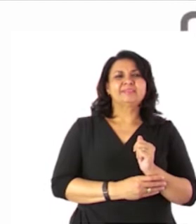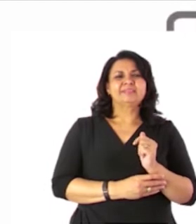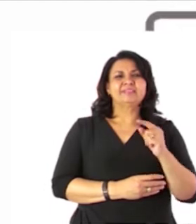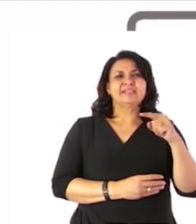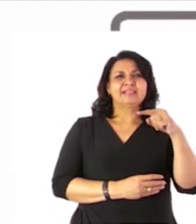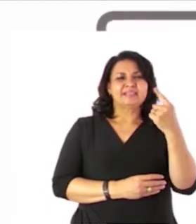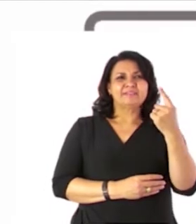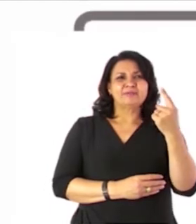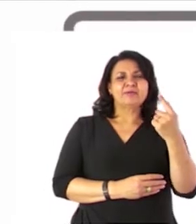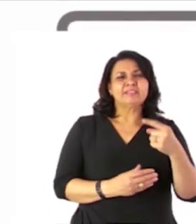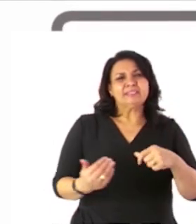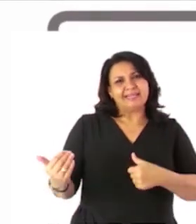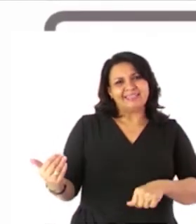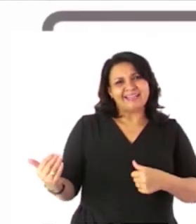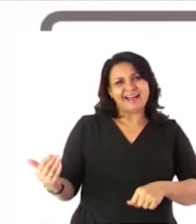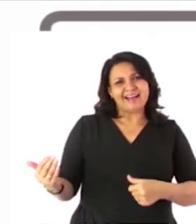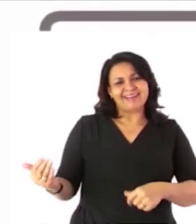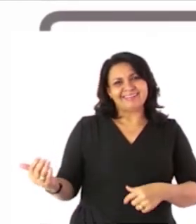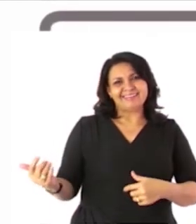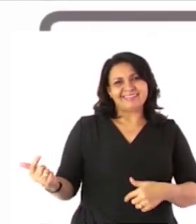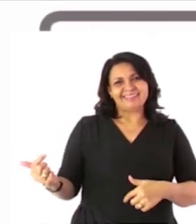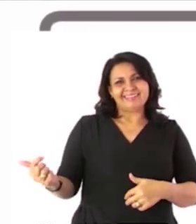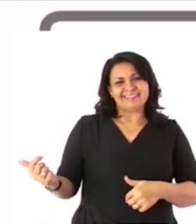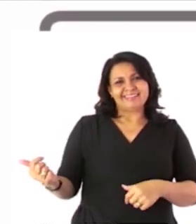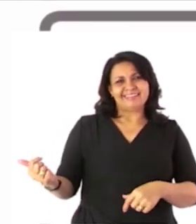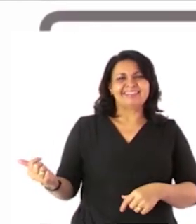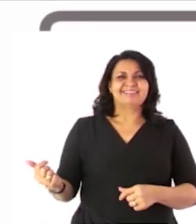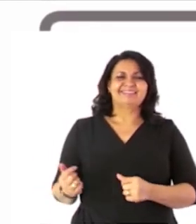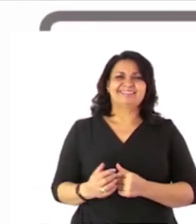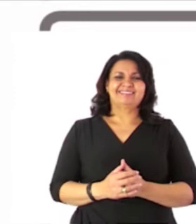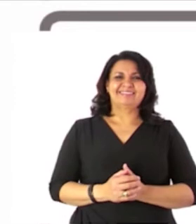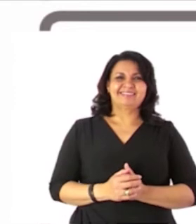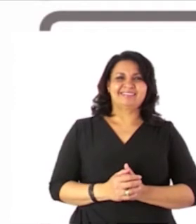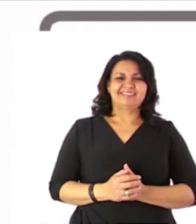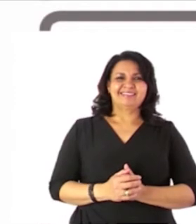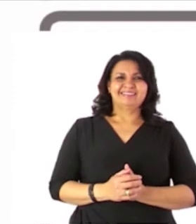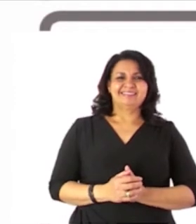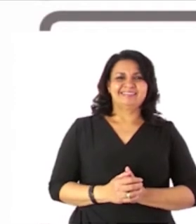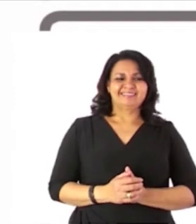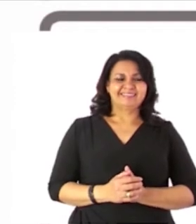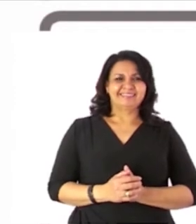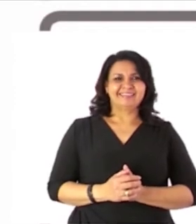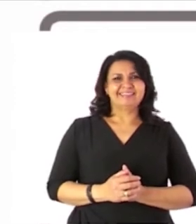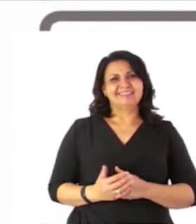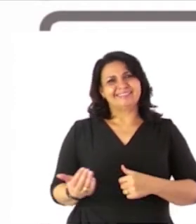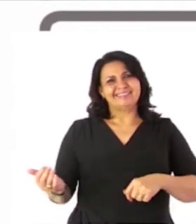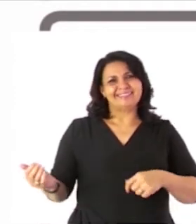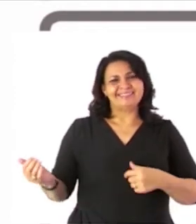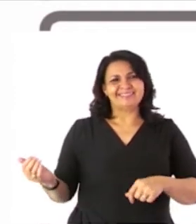a guitar where you can play the music and obviously